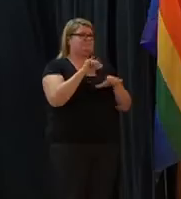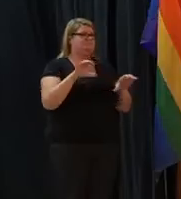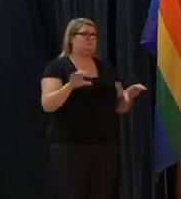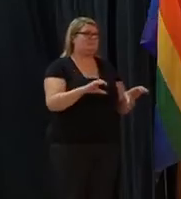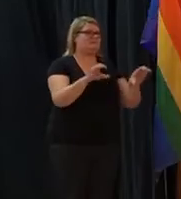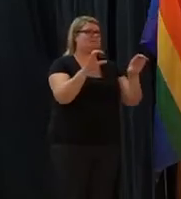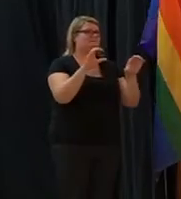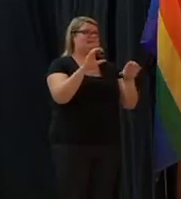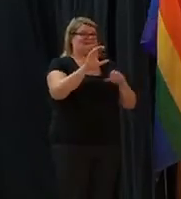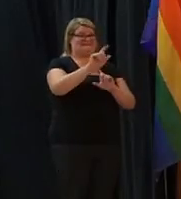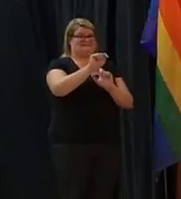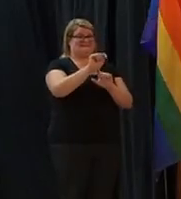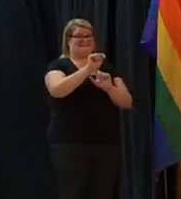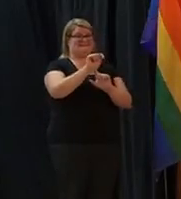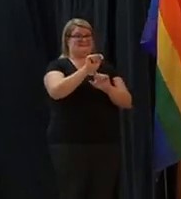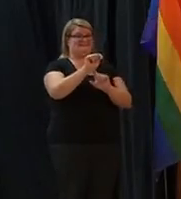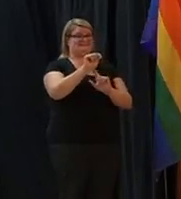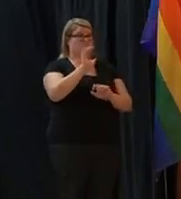T